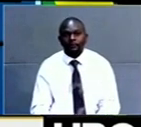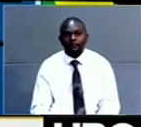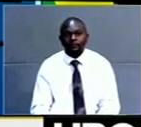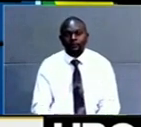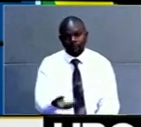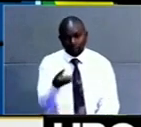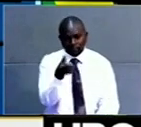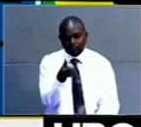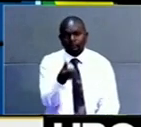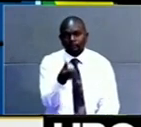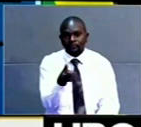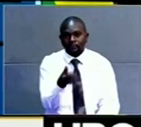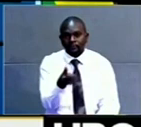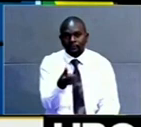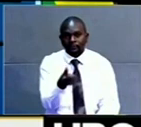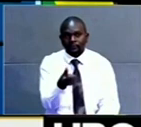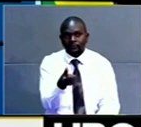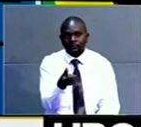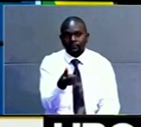Six,